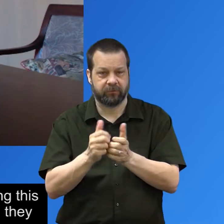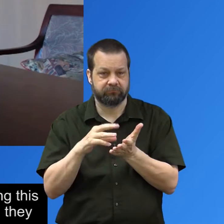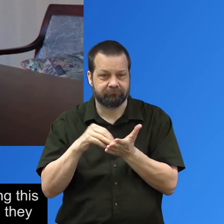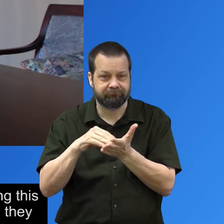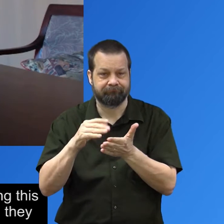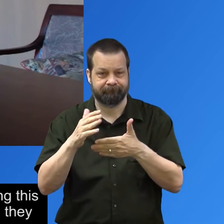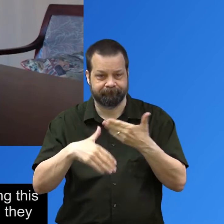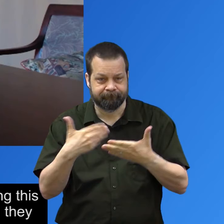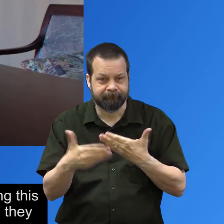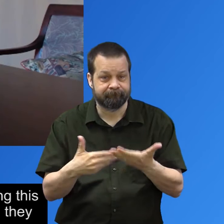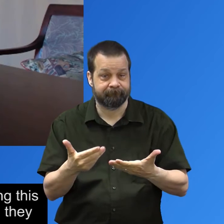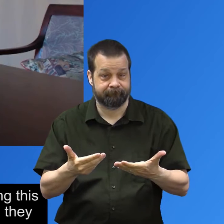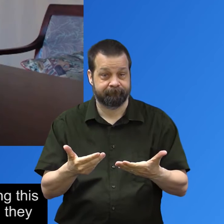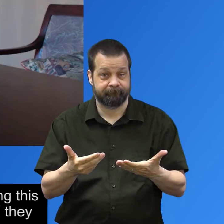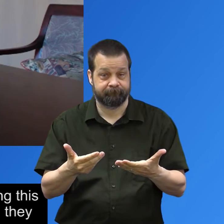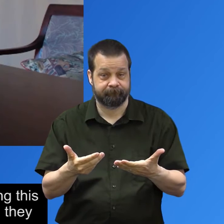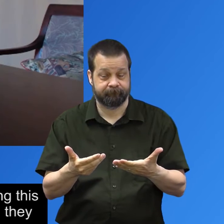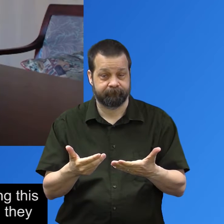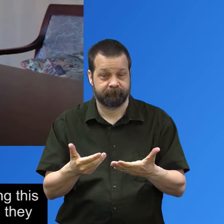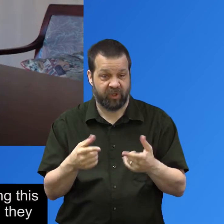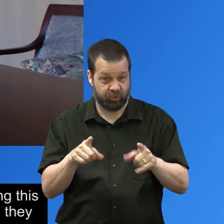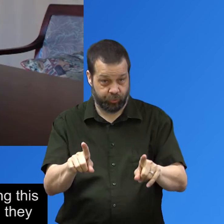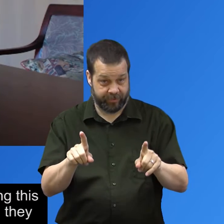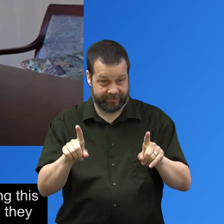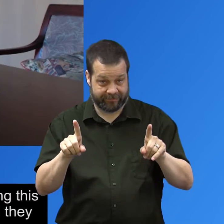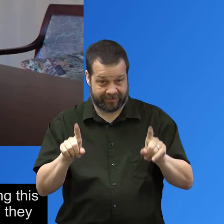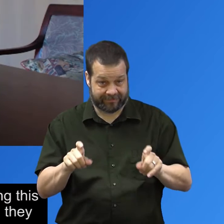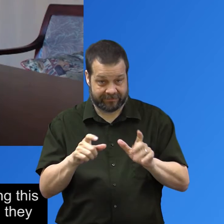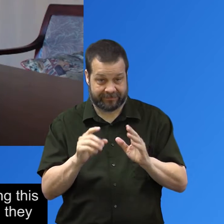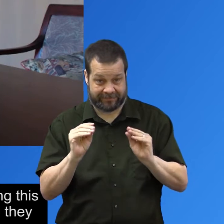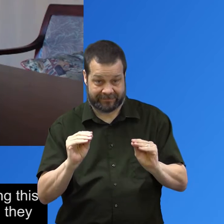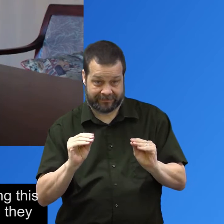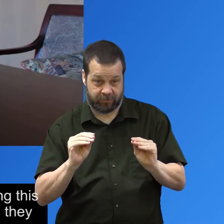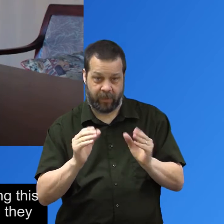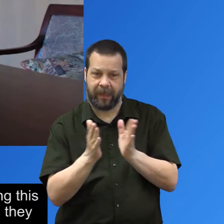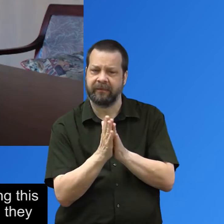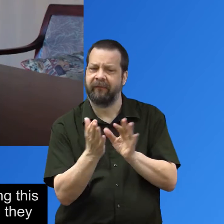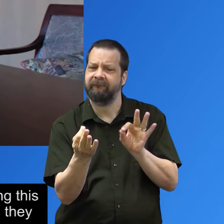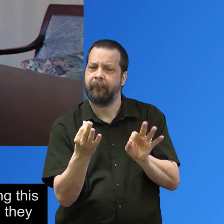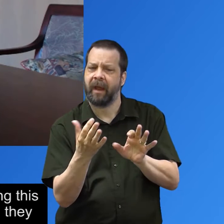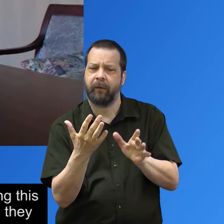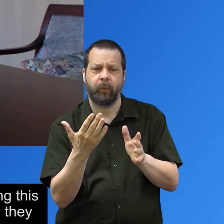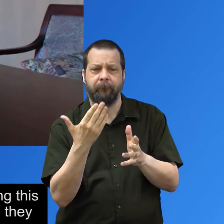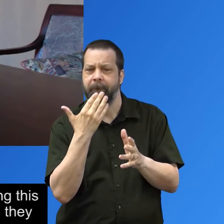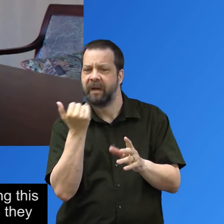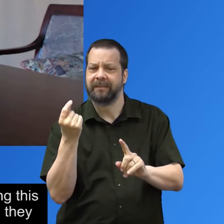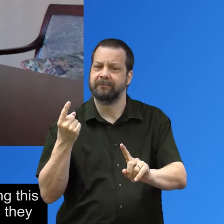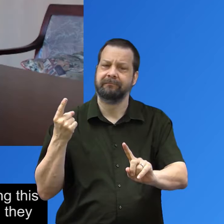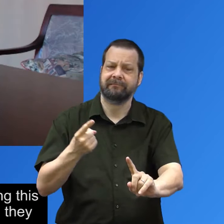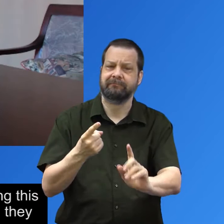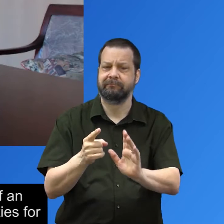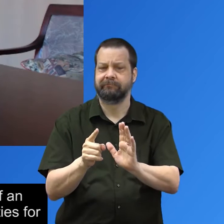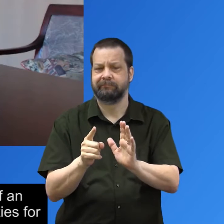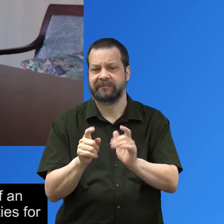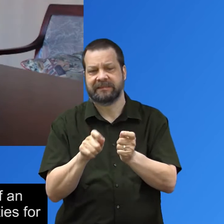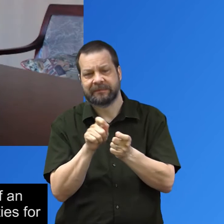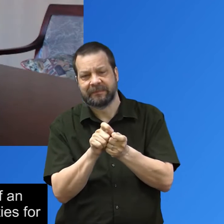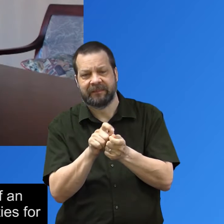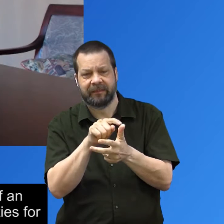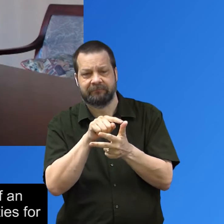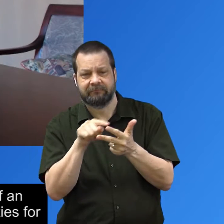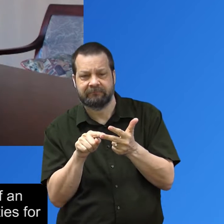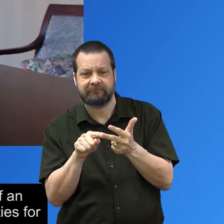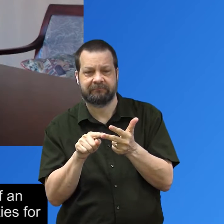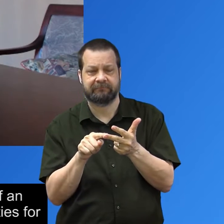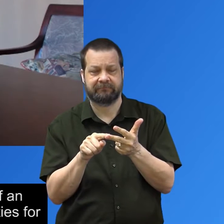device makes to participants during an orientation to this study. During this process, we ask them for feedback about how well they think